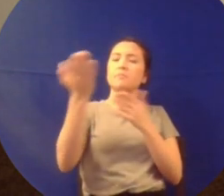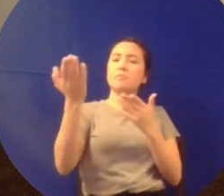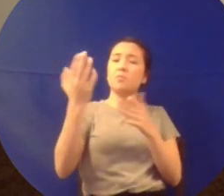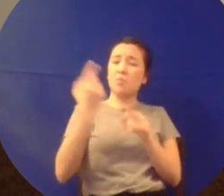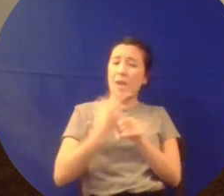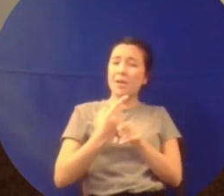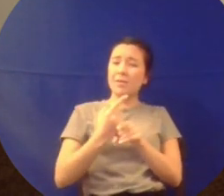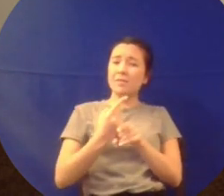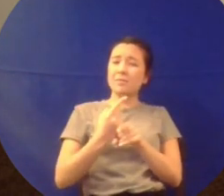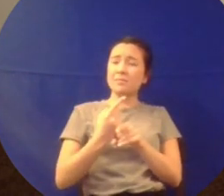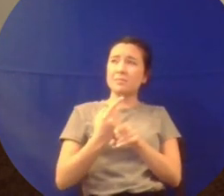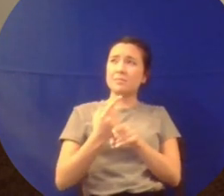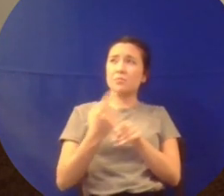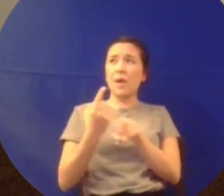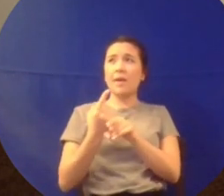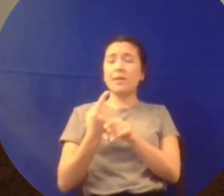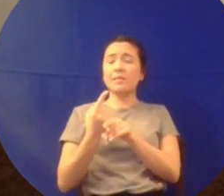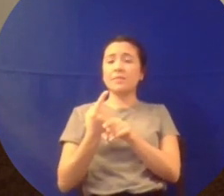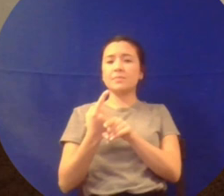Are they?